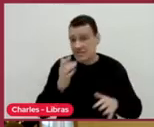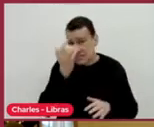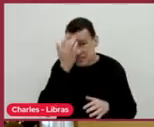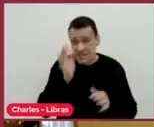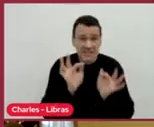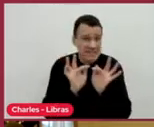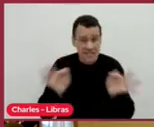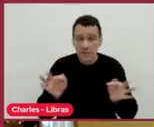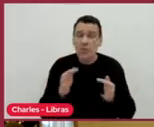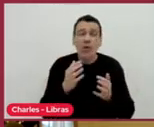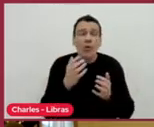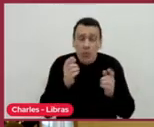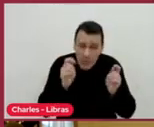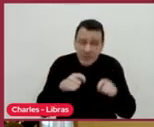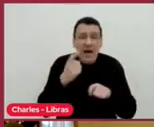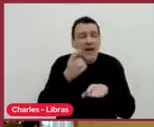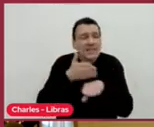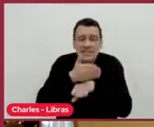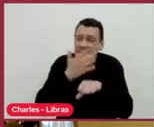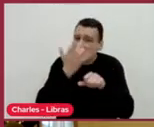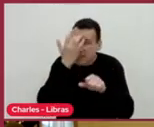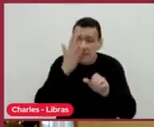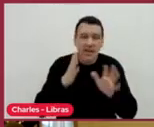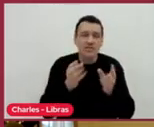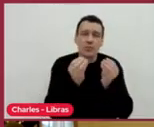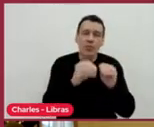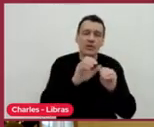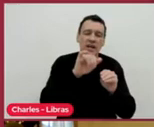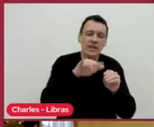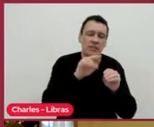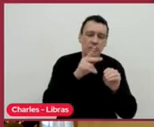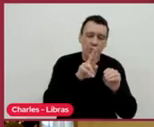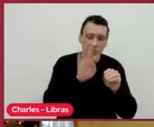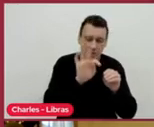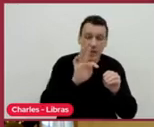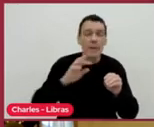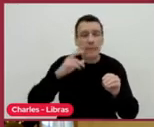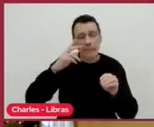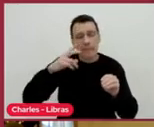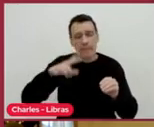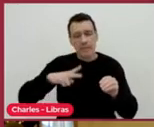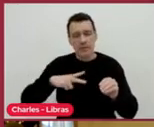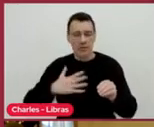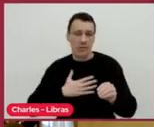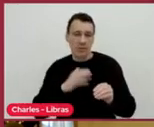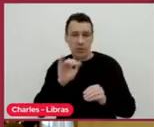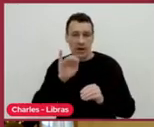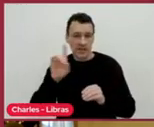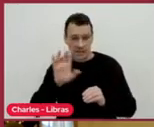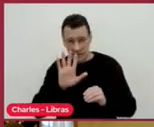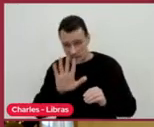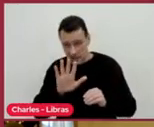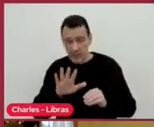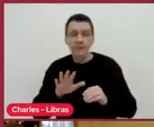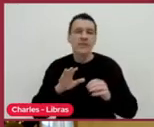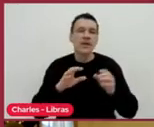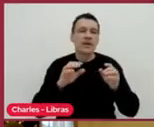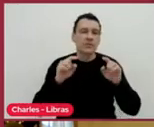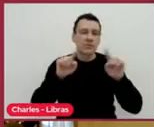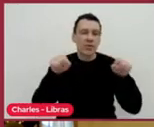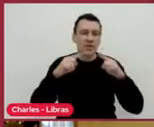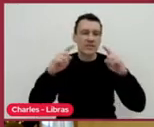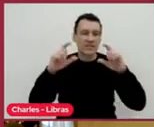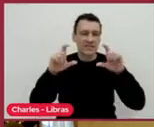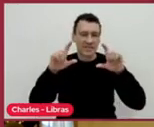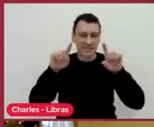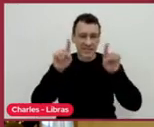that accepts a bunch of inputs, in this case, the person ID. Again, I'm using the double underscore here as a